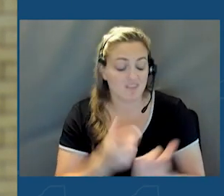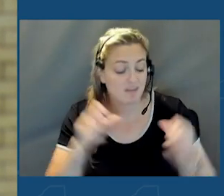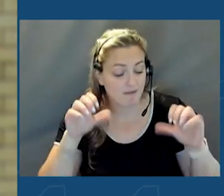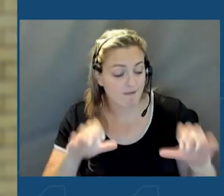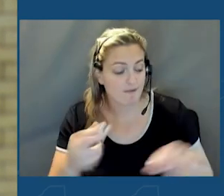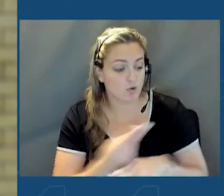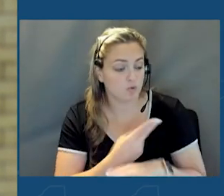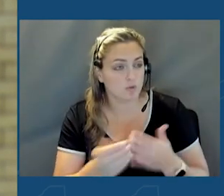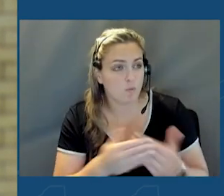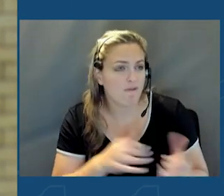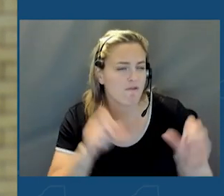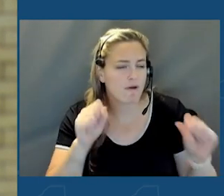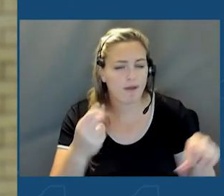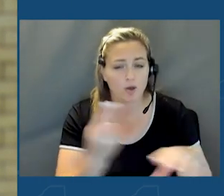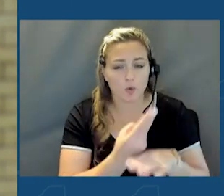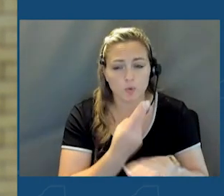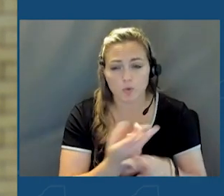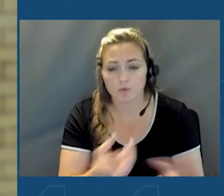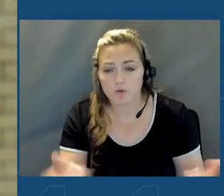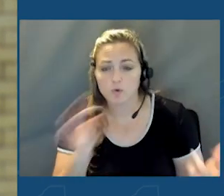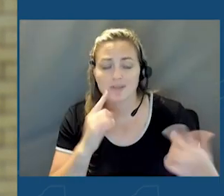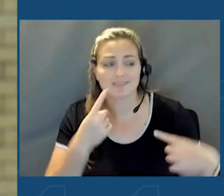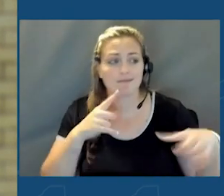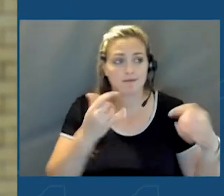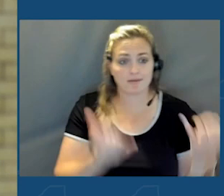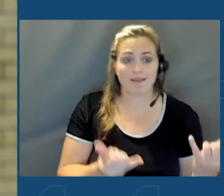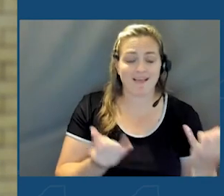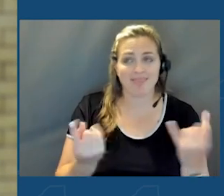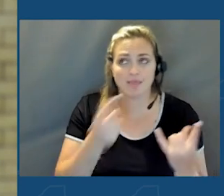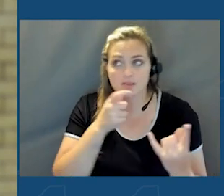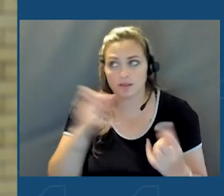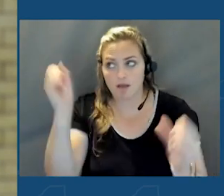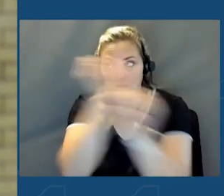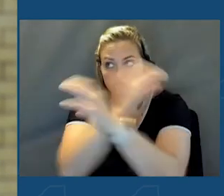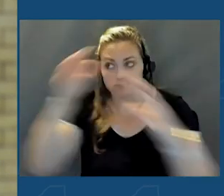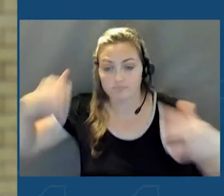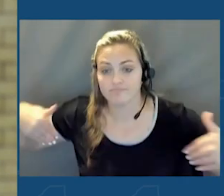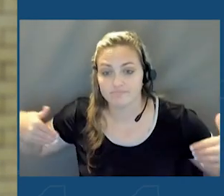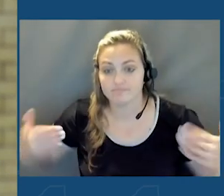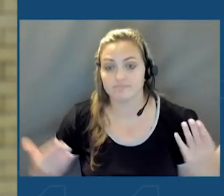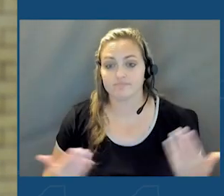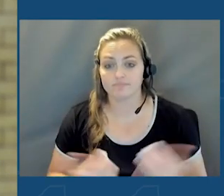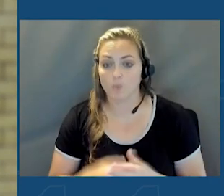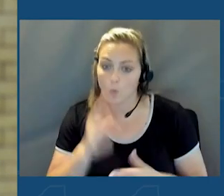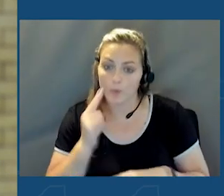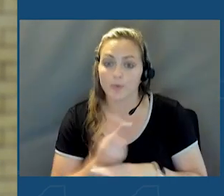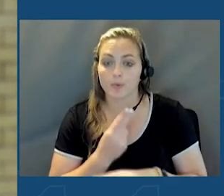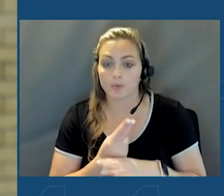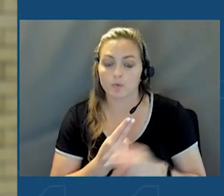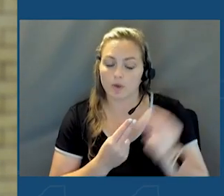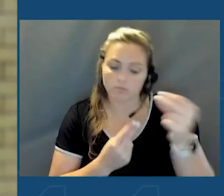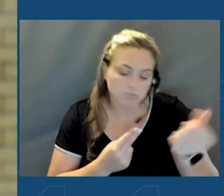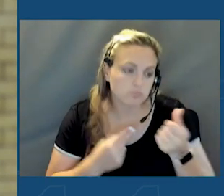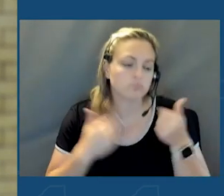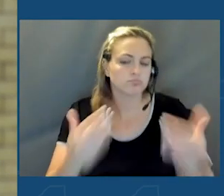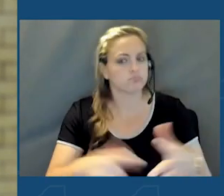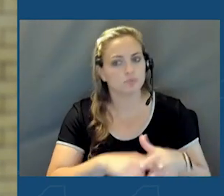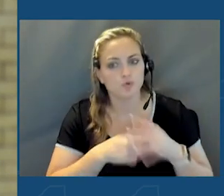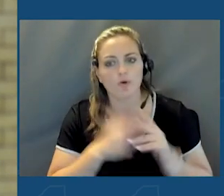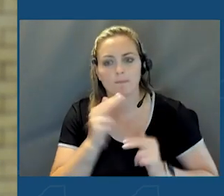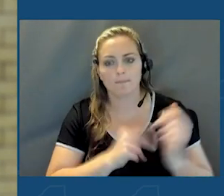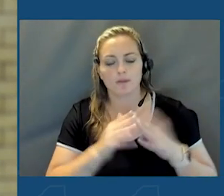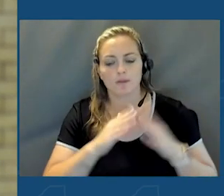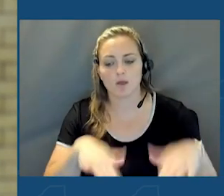tool I can find, the ones I'm announcing today and the ones we haven't even thought of yet. We're going to jumpstart housing now. And